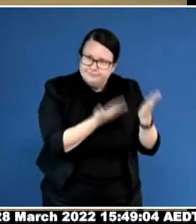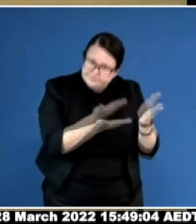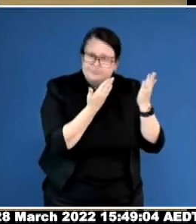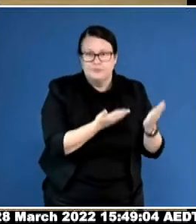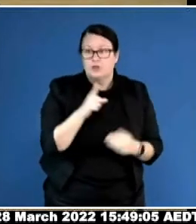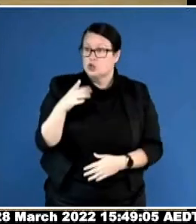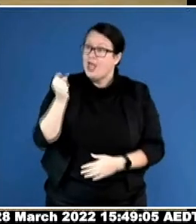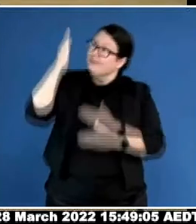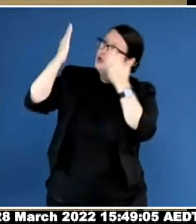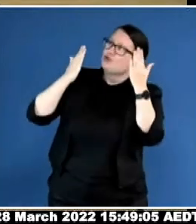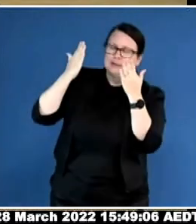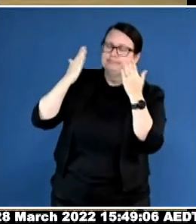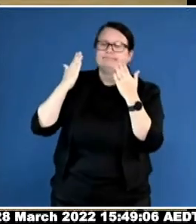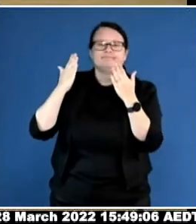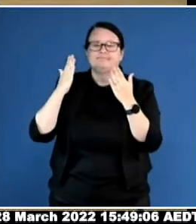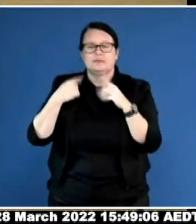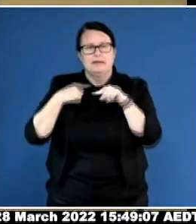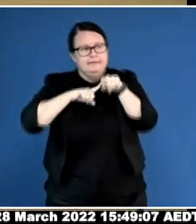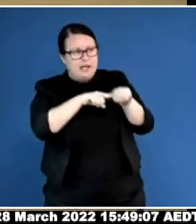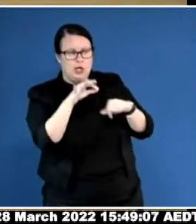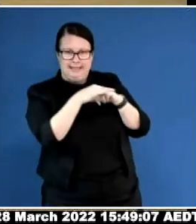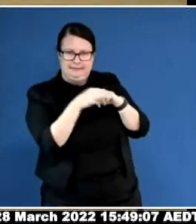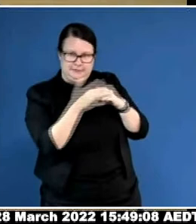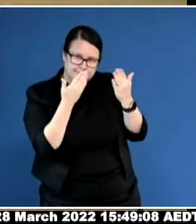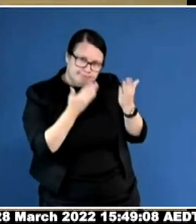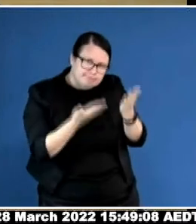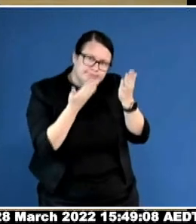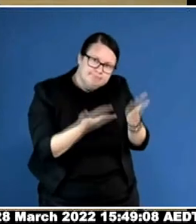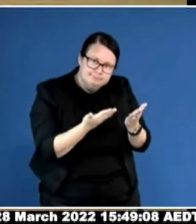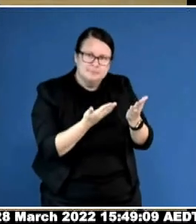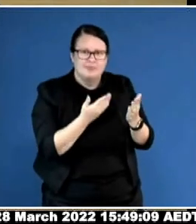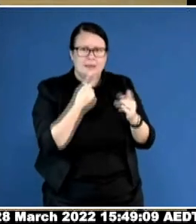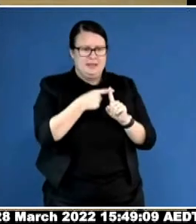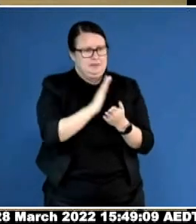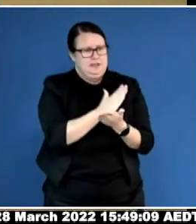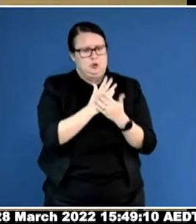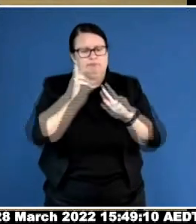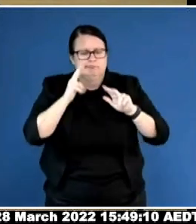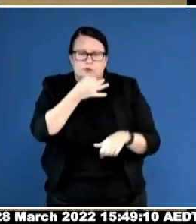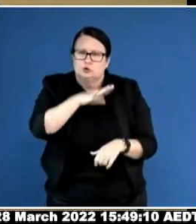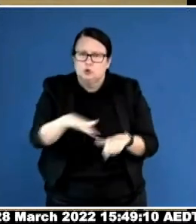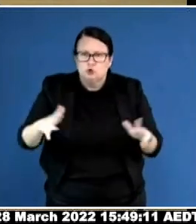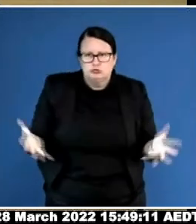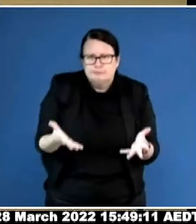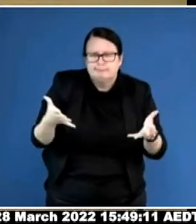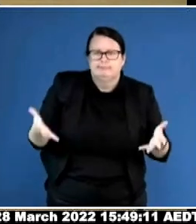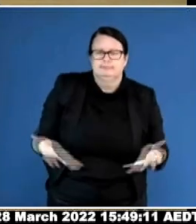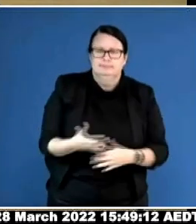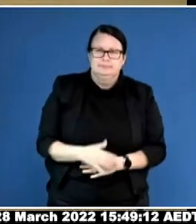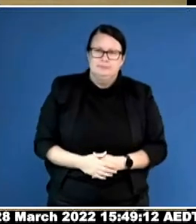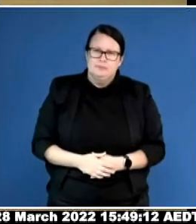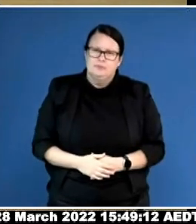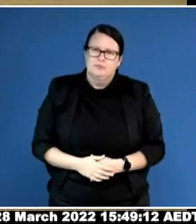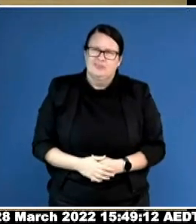own aspirations to support her husband's hopes and dreams and to attend to the needs of the immediate family. In reflecting on